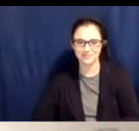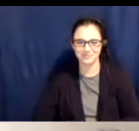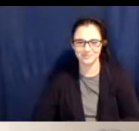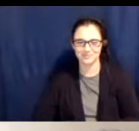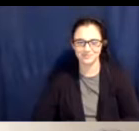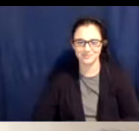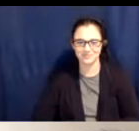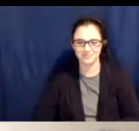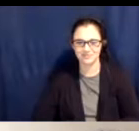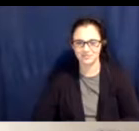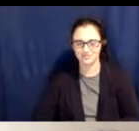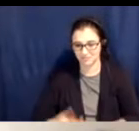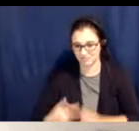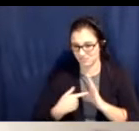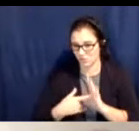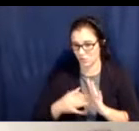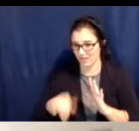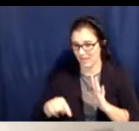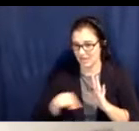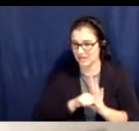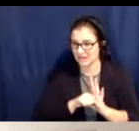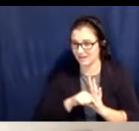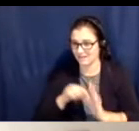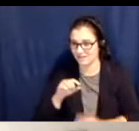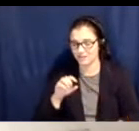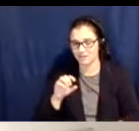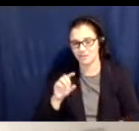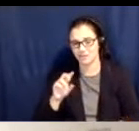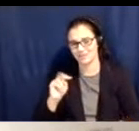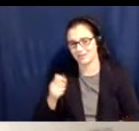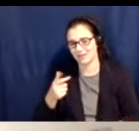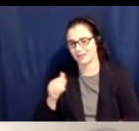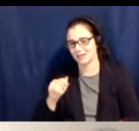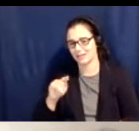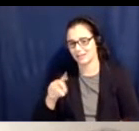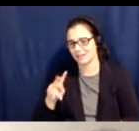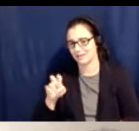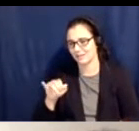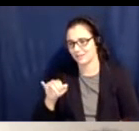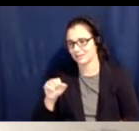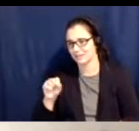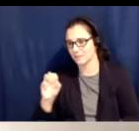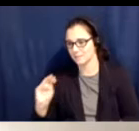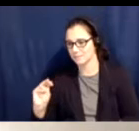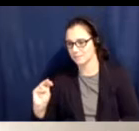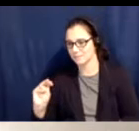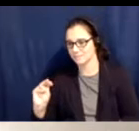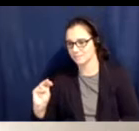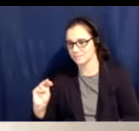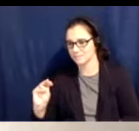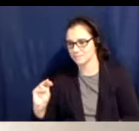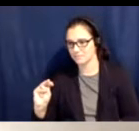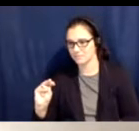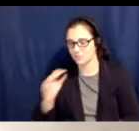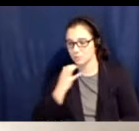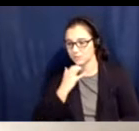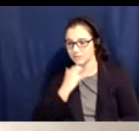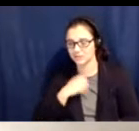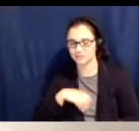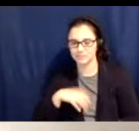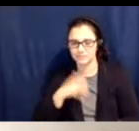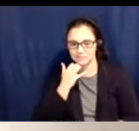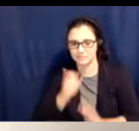What would you call that? Negativism? That you? There's a name for this, but I don't know what it is. Whoops.